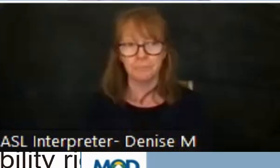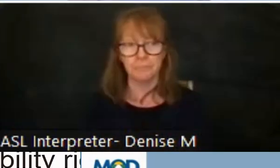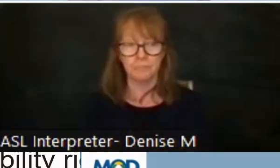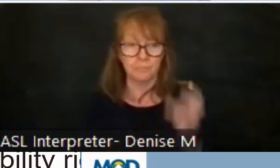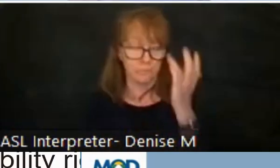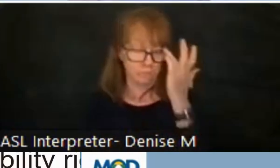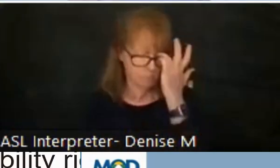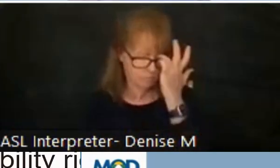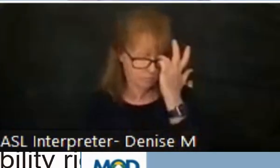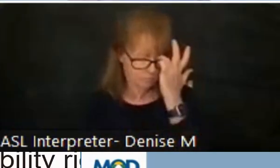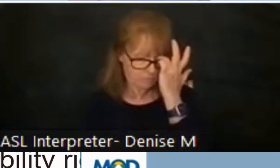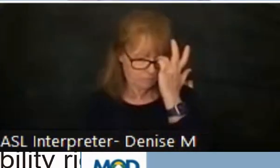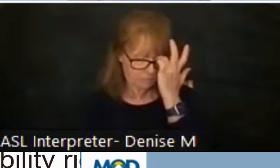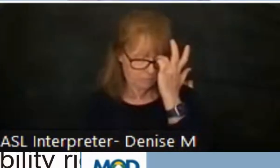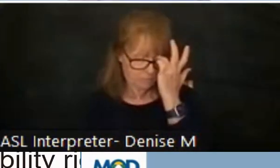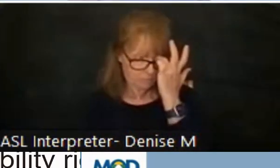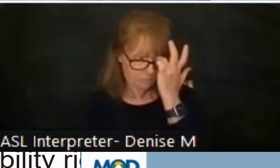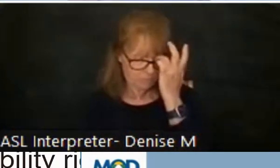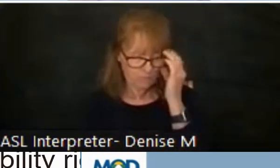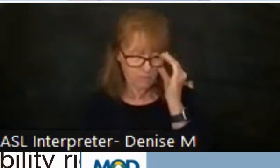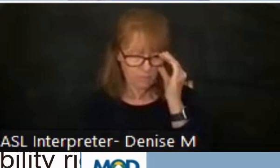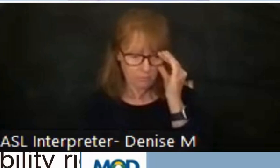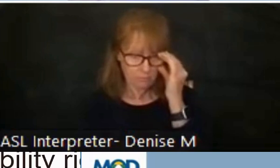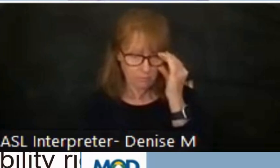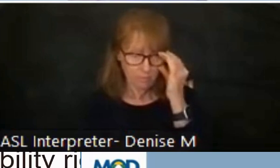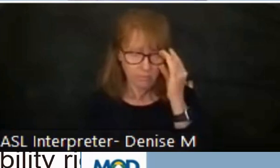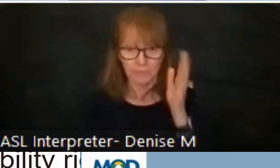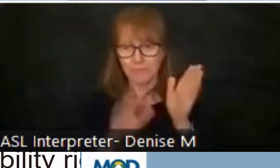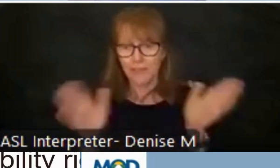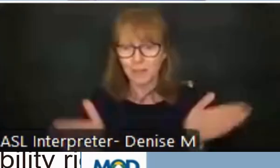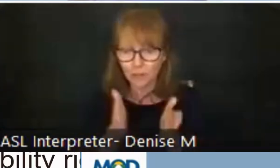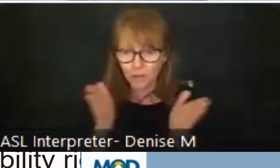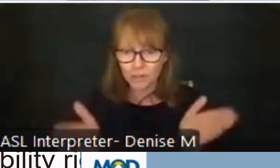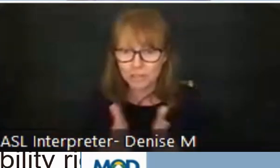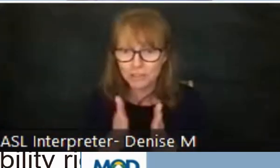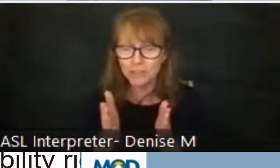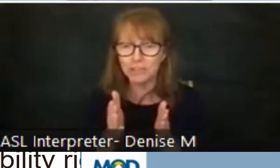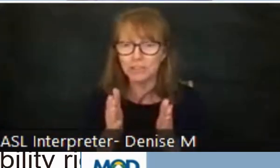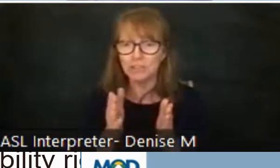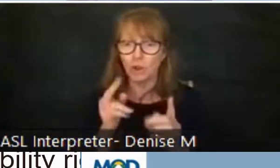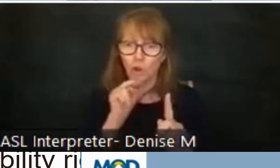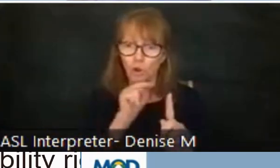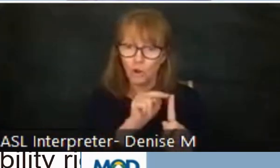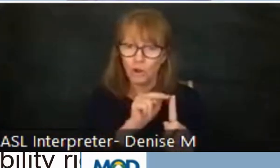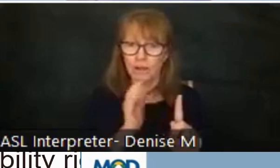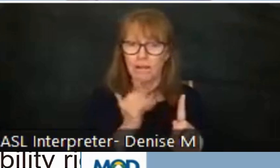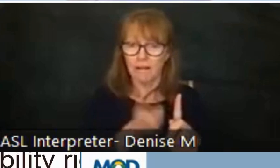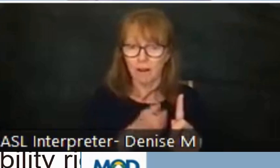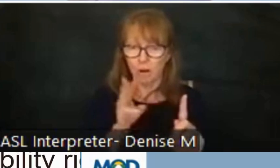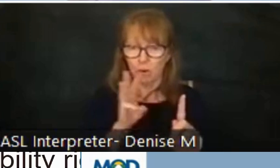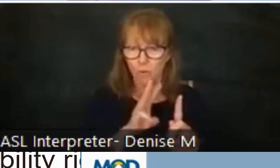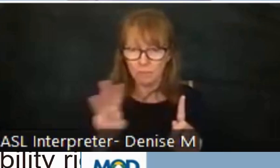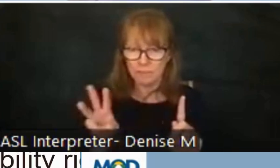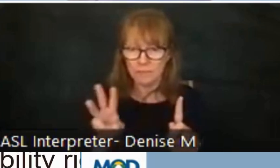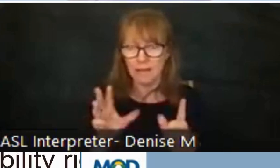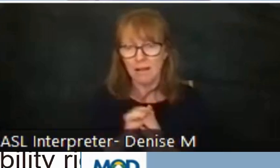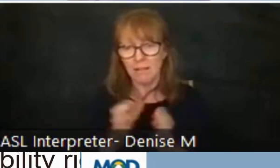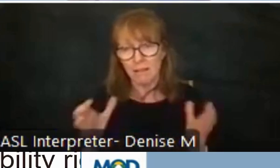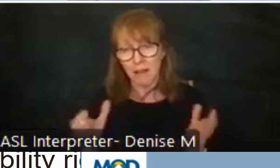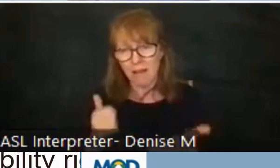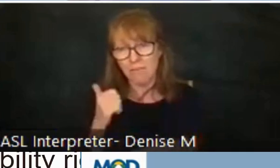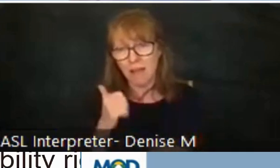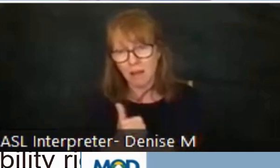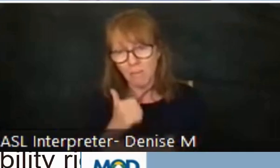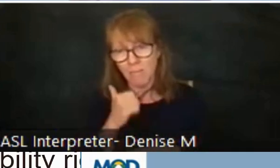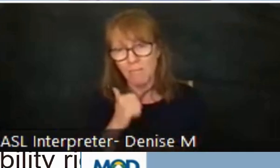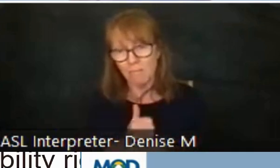And I really encourage and direct you to our website. because we have a lot of helpful guidance on